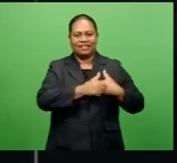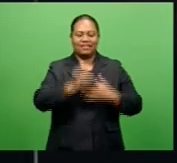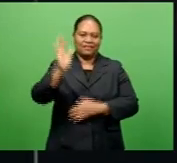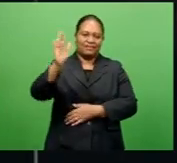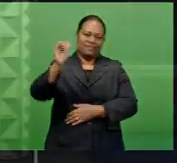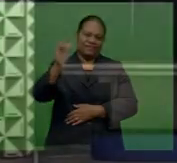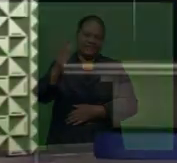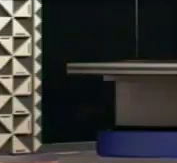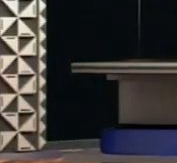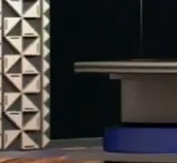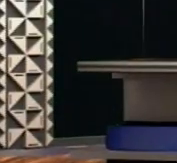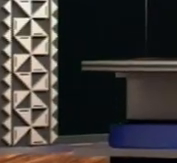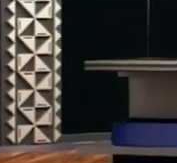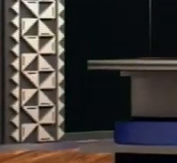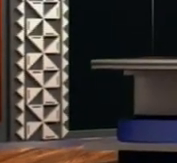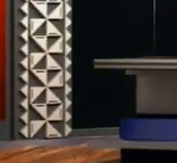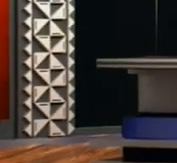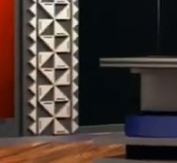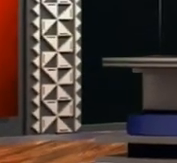Mwadmanda.